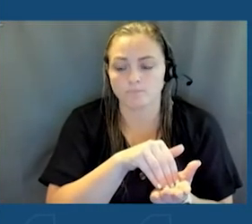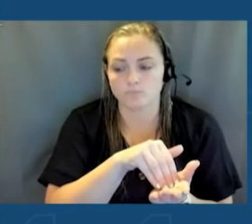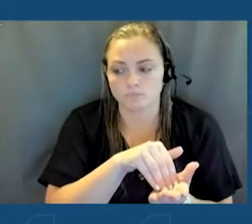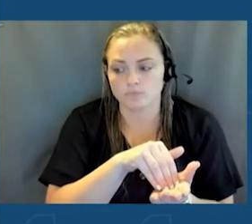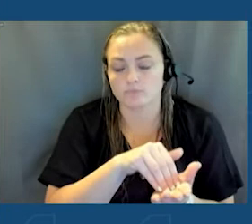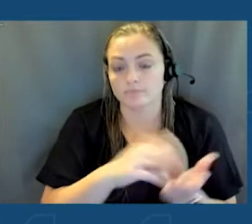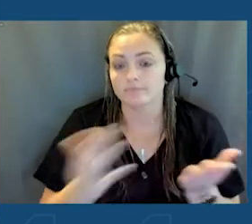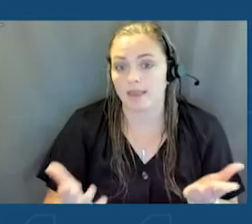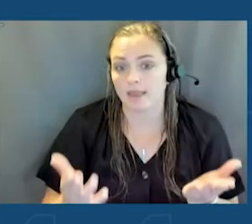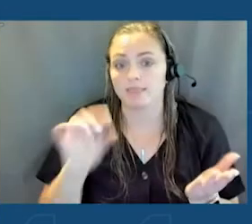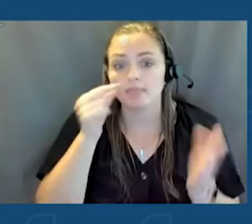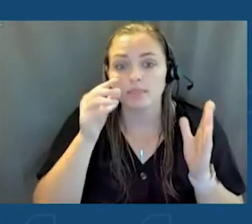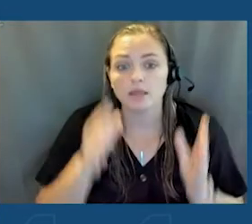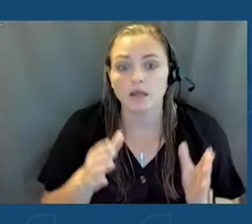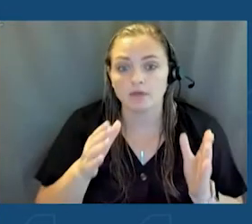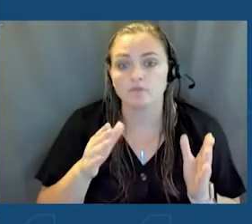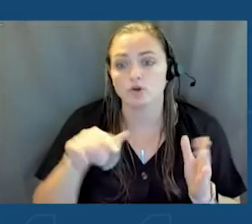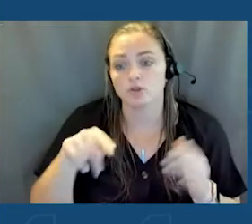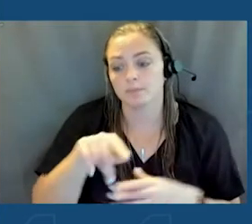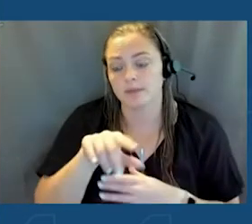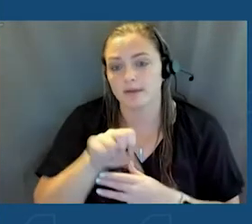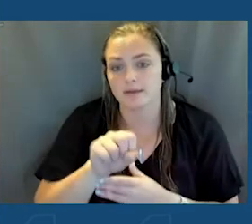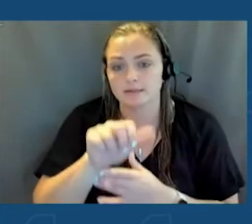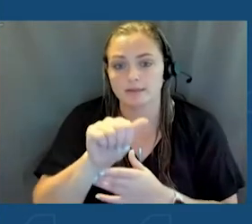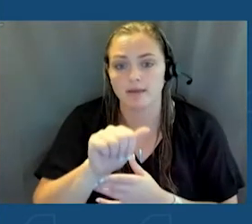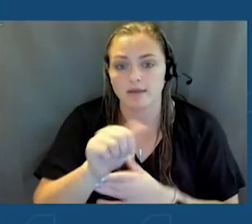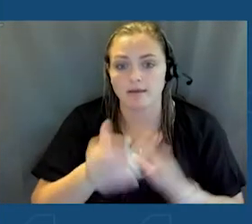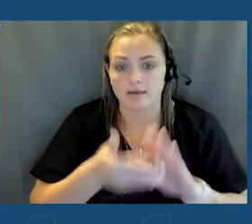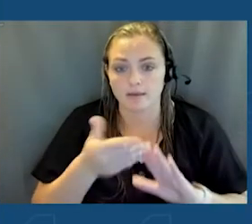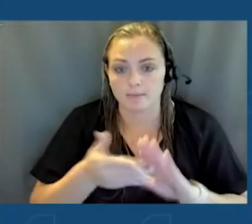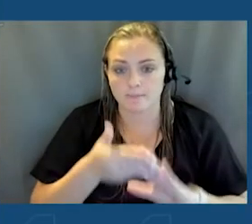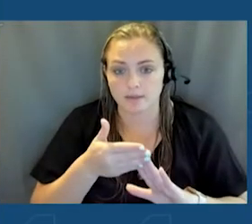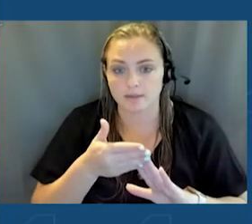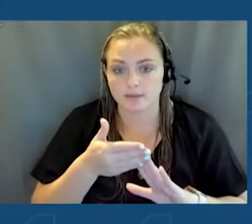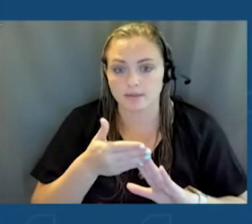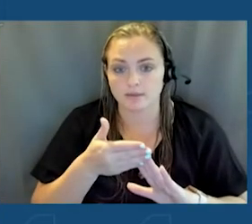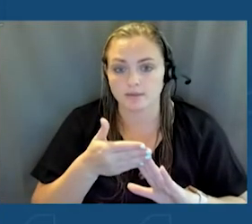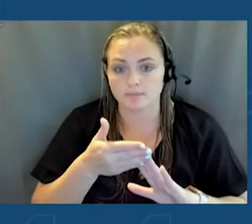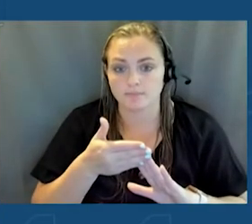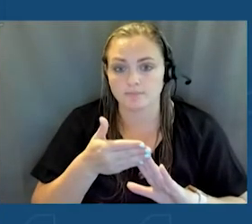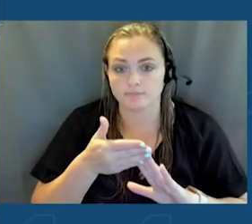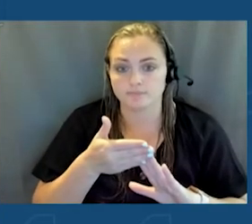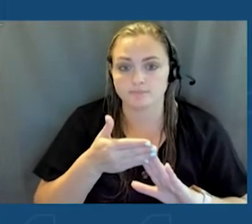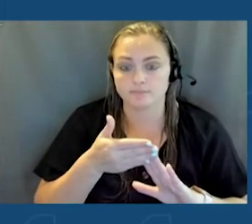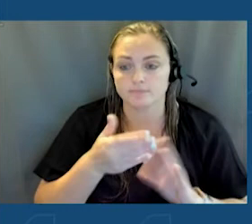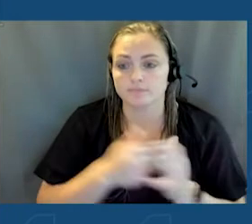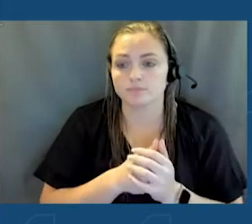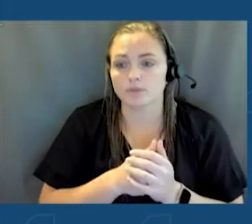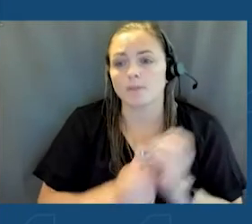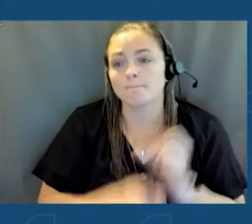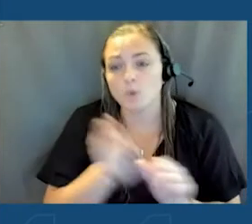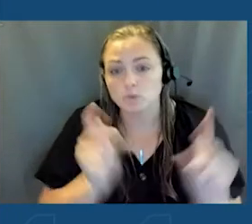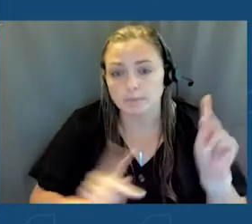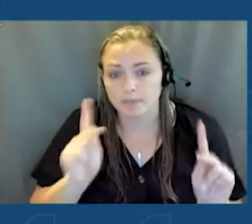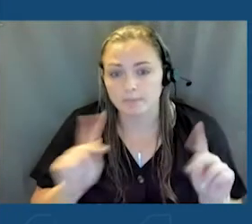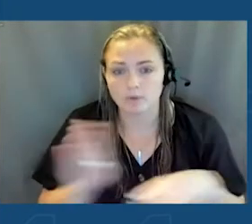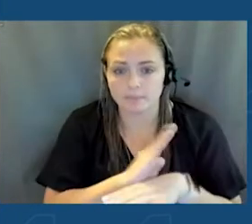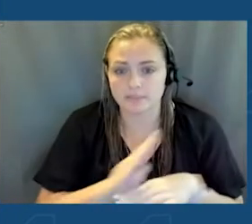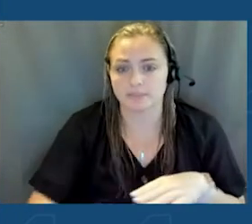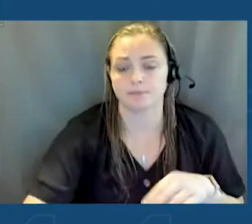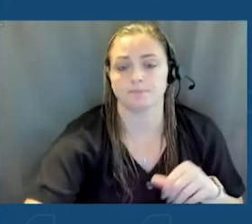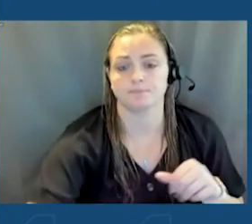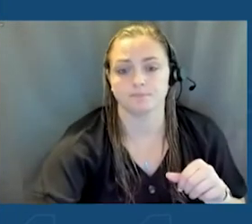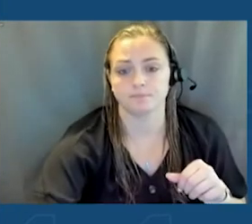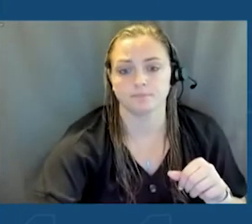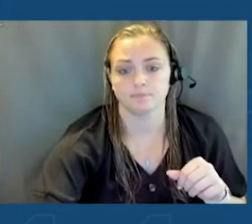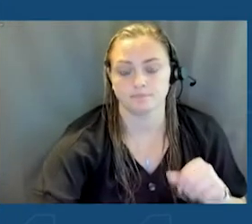said, a PSA campaign to just tell families that this is available to them. Most people are busy. They don't have time to